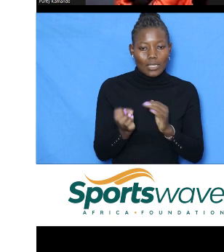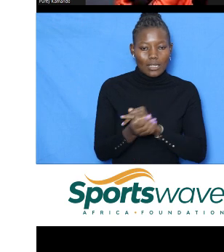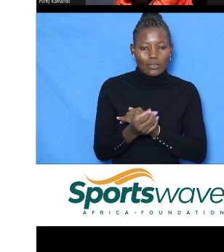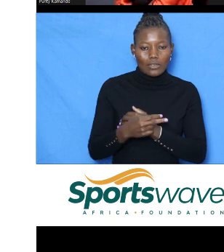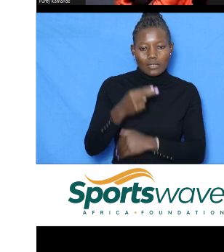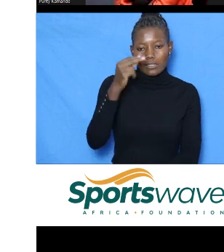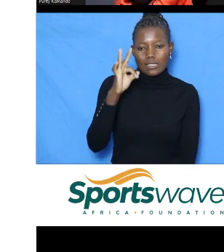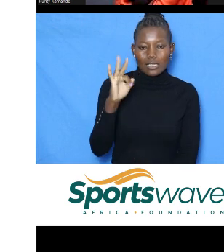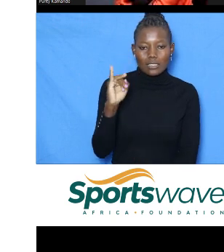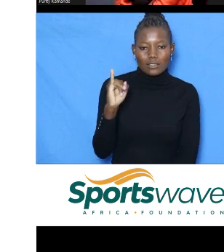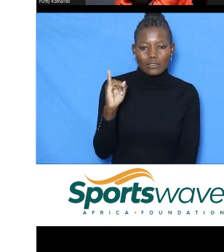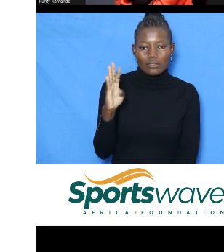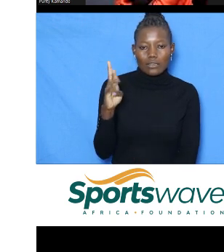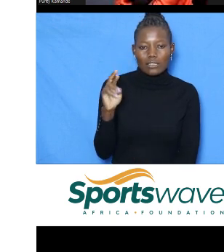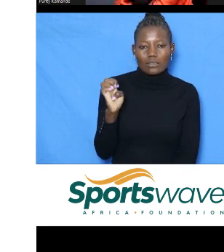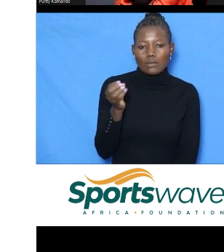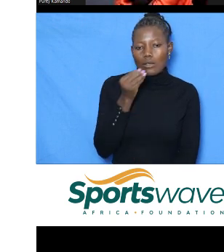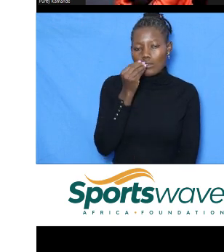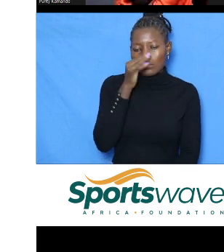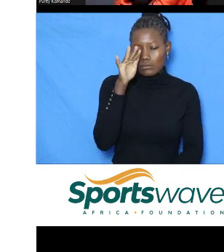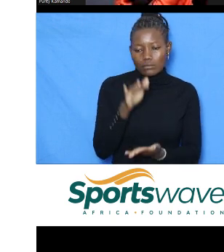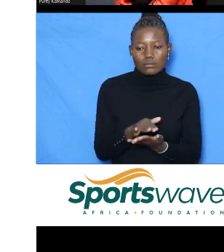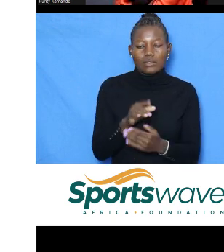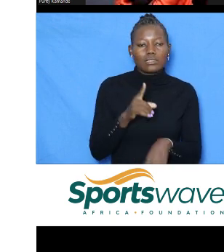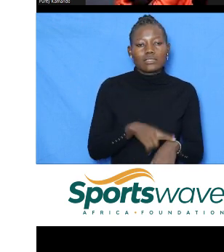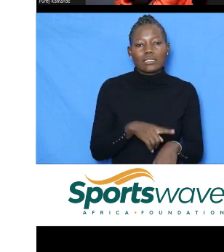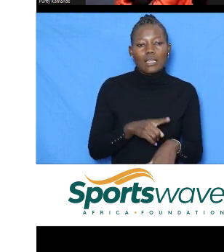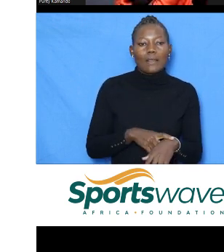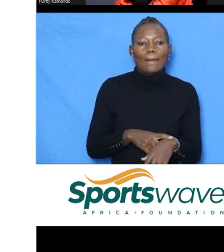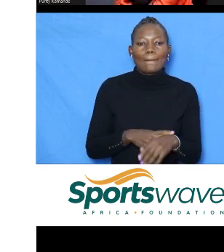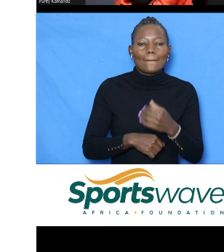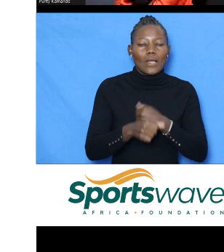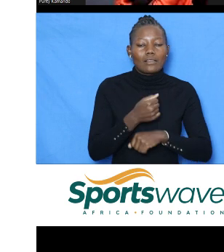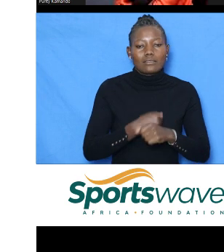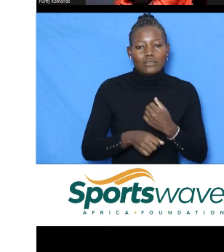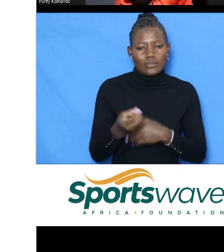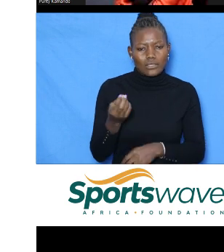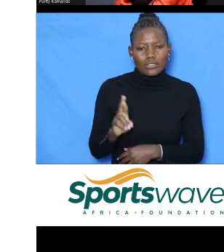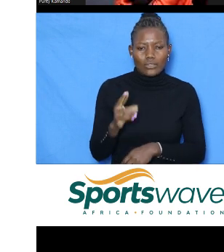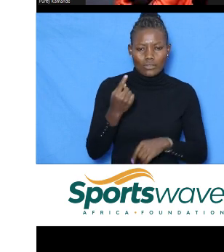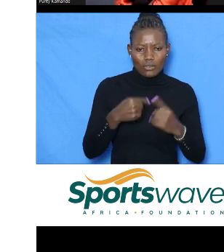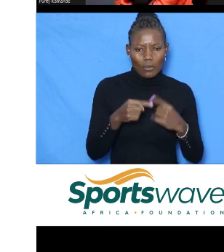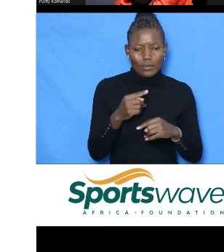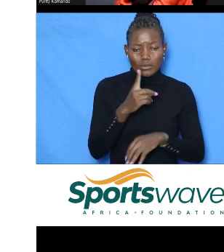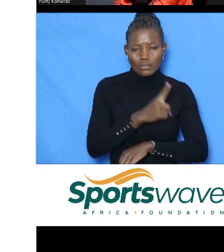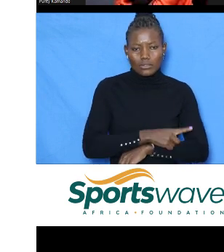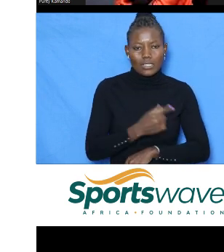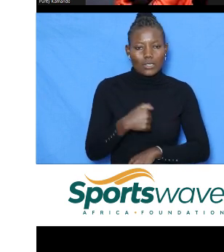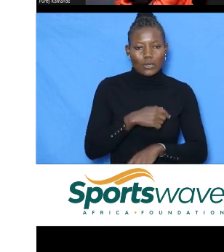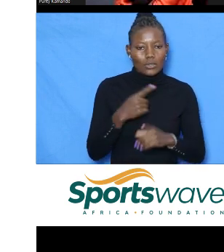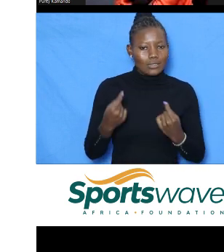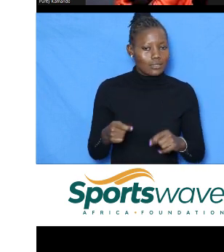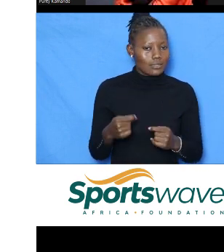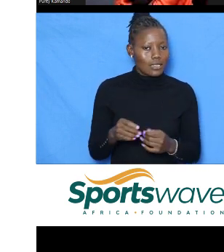be limited, especially during an activity or during a competition day. We try to limit on the